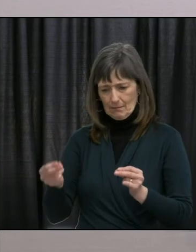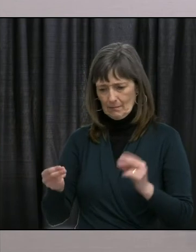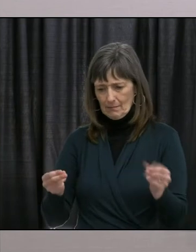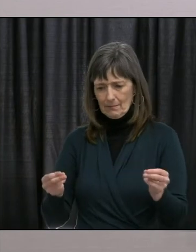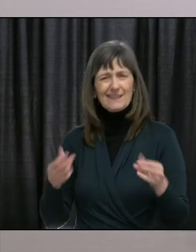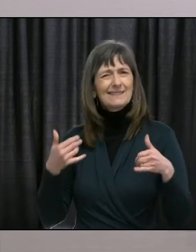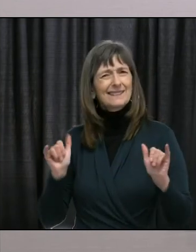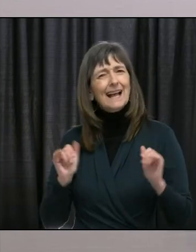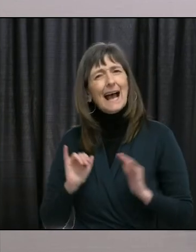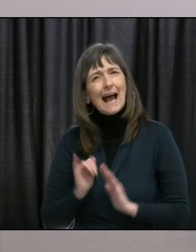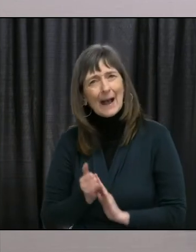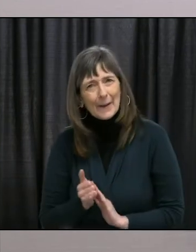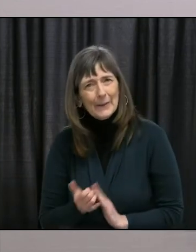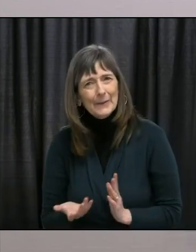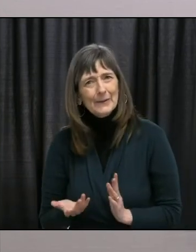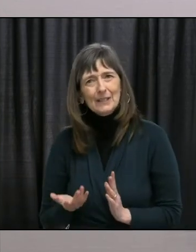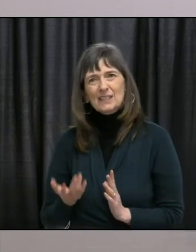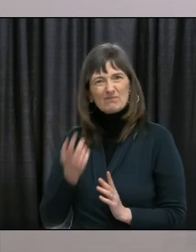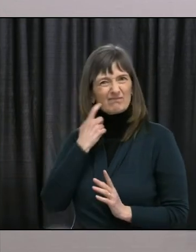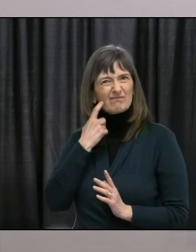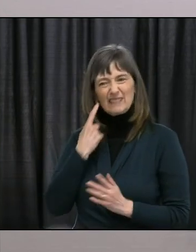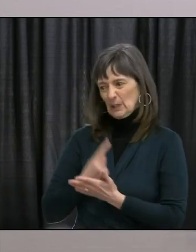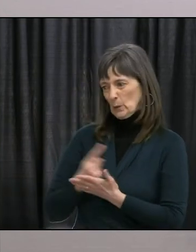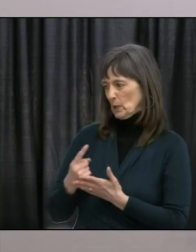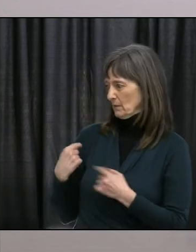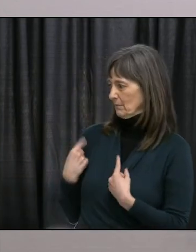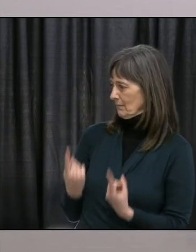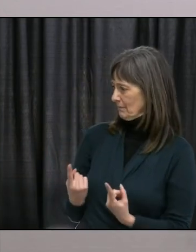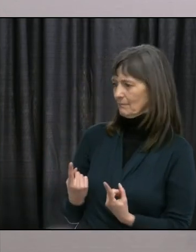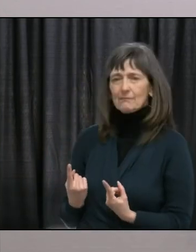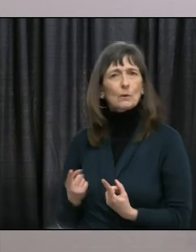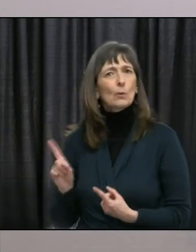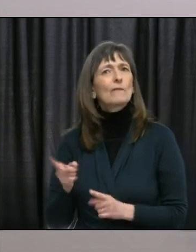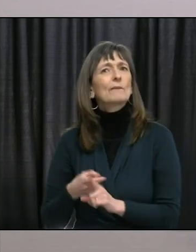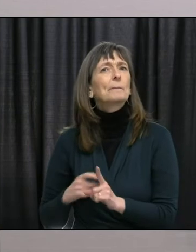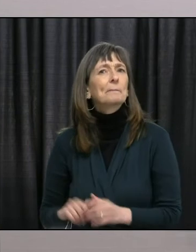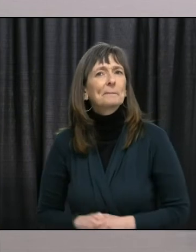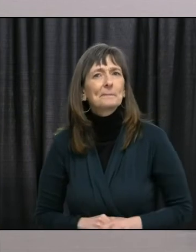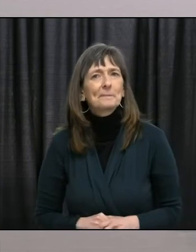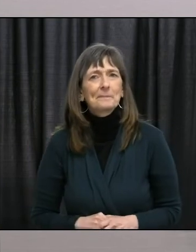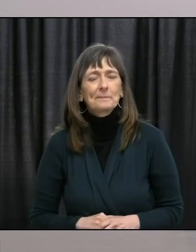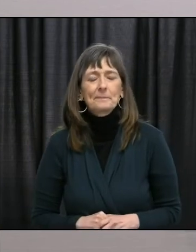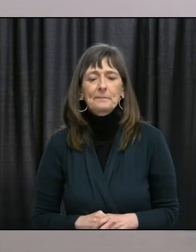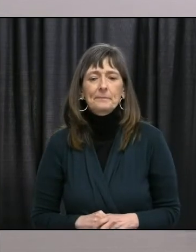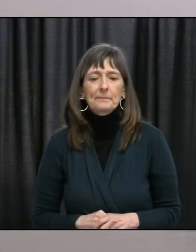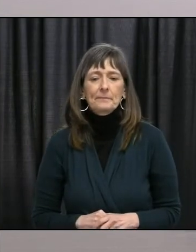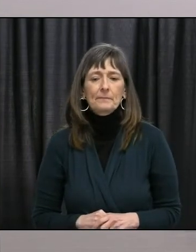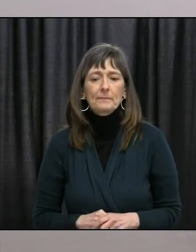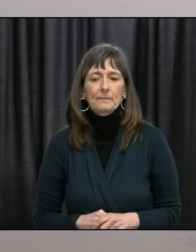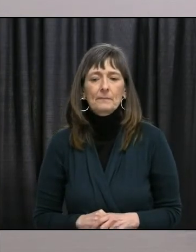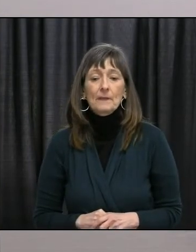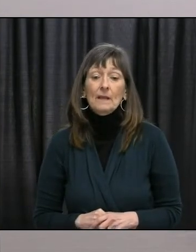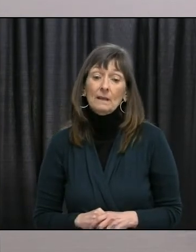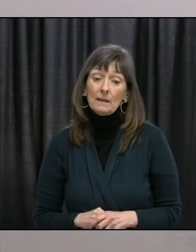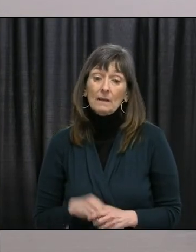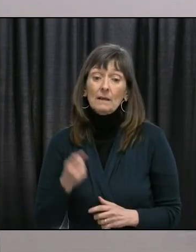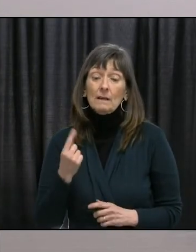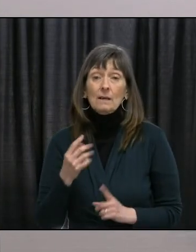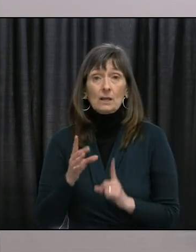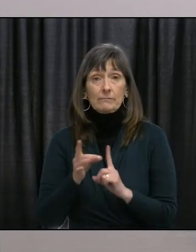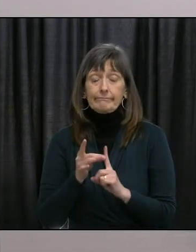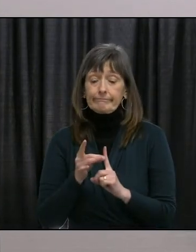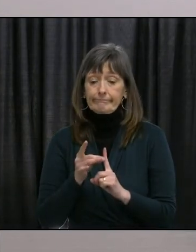can you give us a sense over the last week, the people who are catching this disease, how's that happening? So this disease can be spread